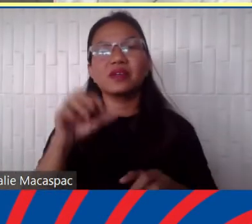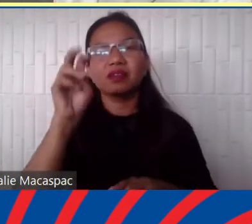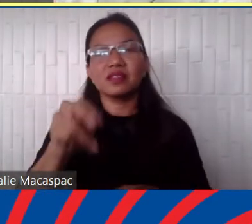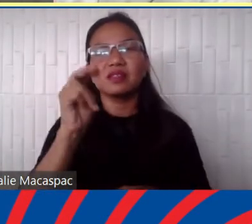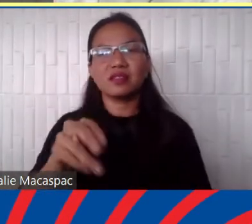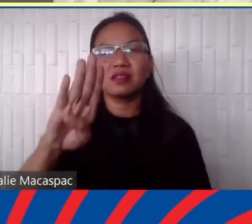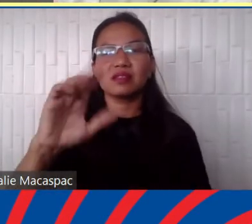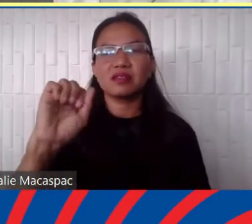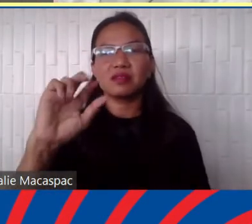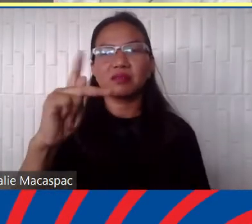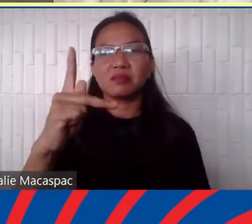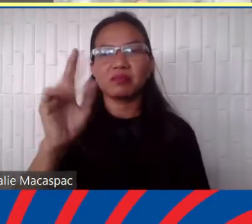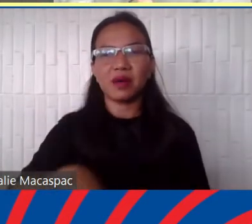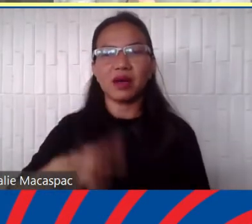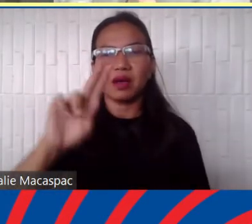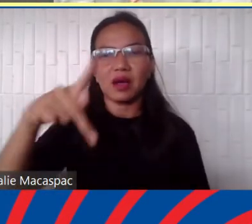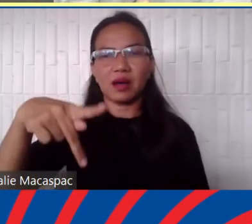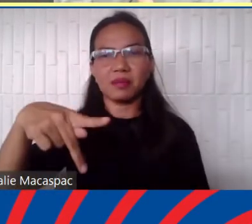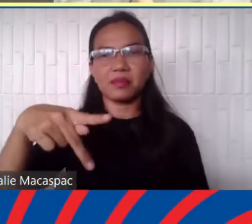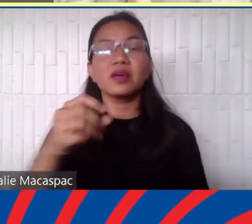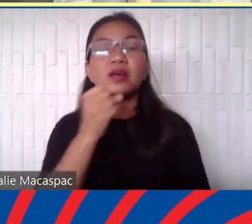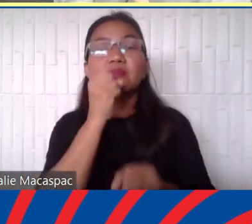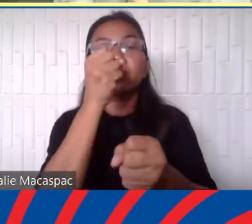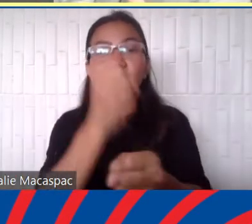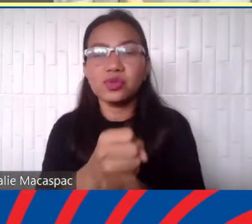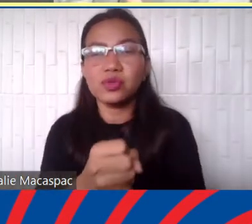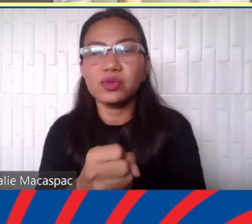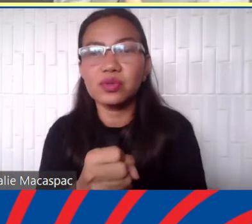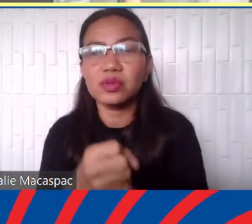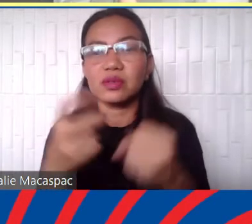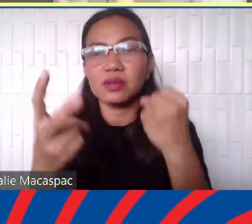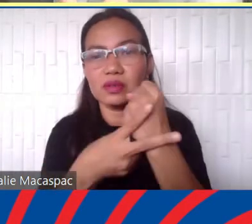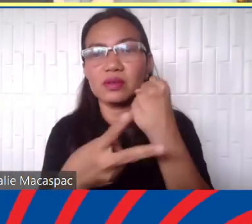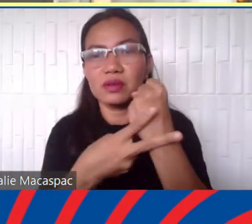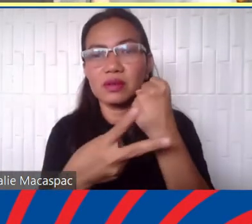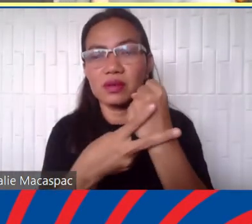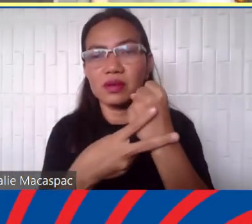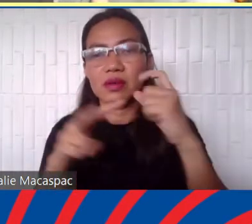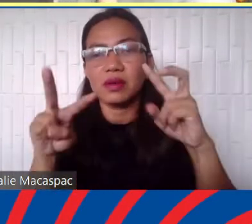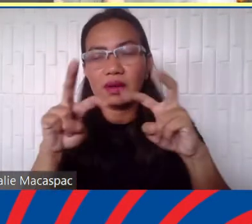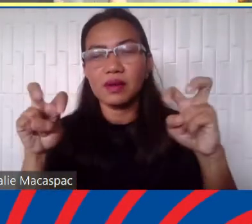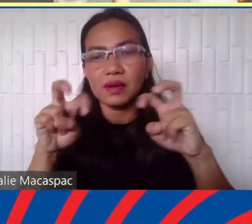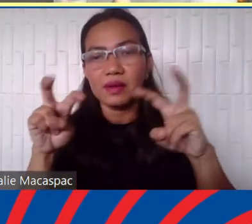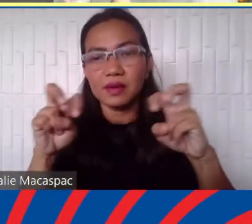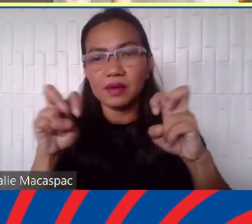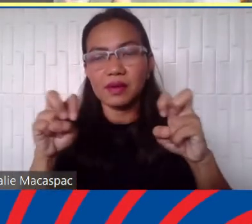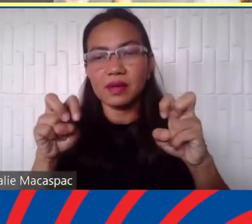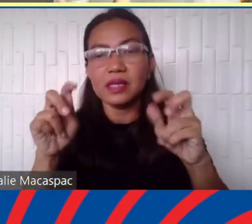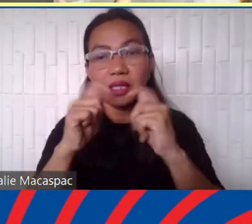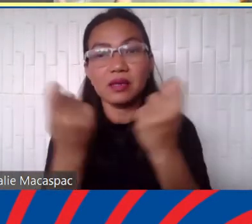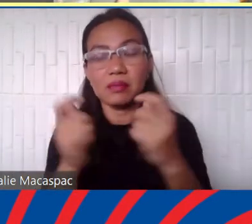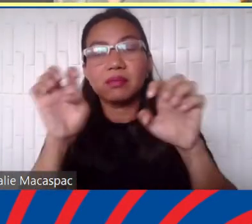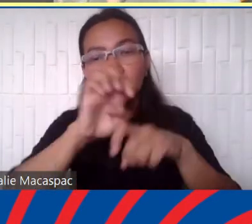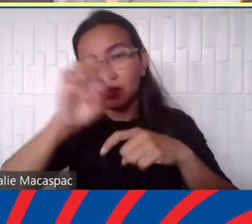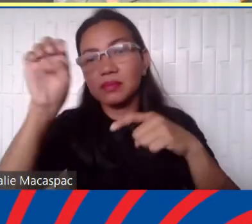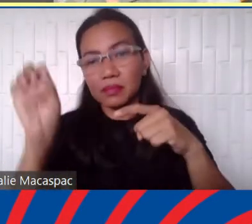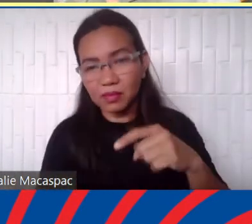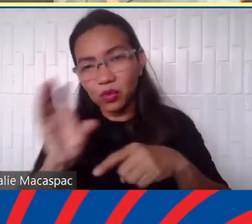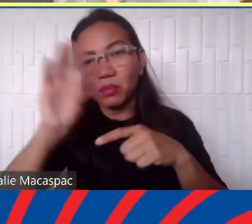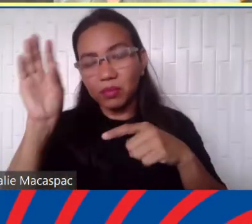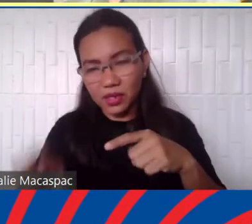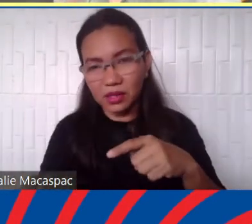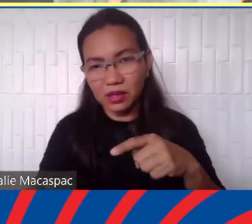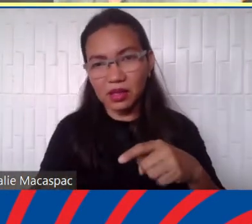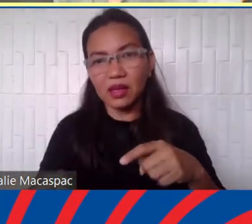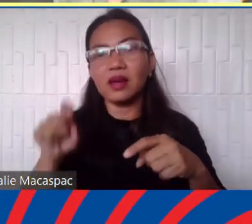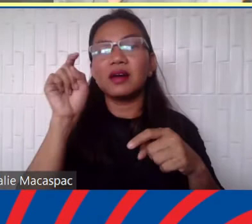done, once you're sure that you're completed, once the research has ended, then that's the time for archiving,